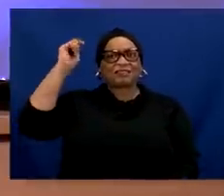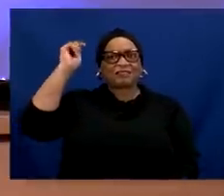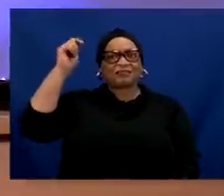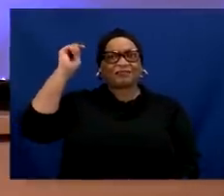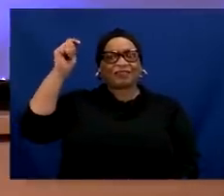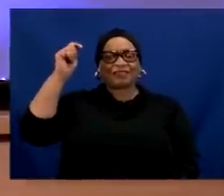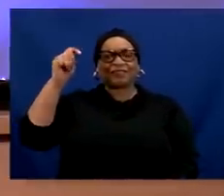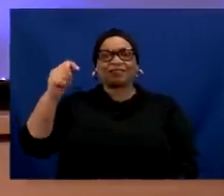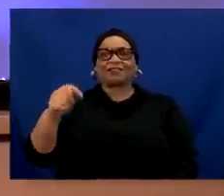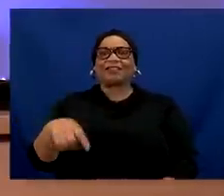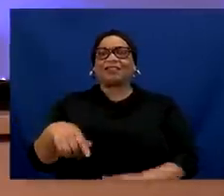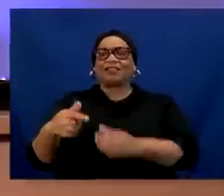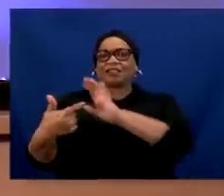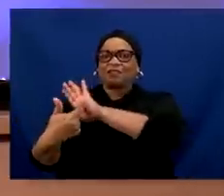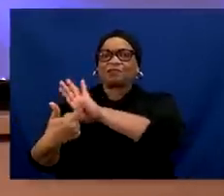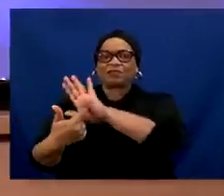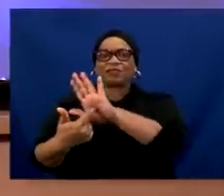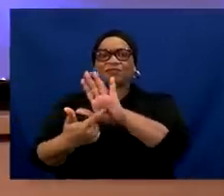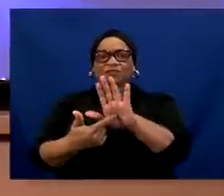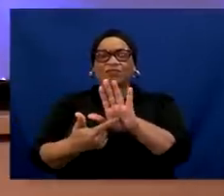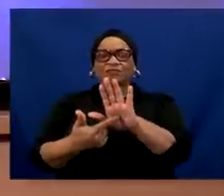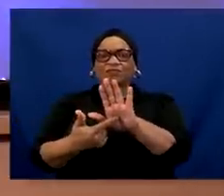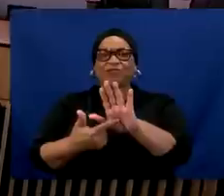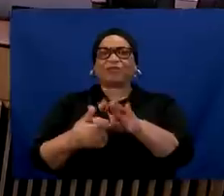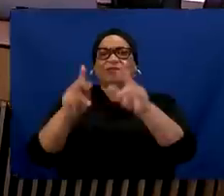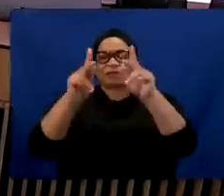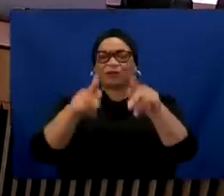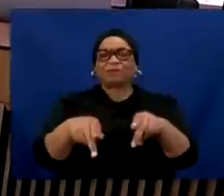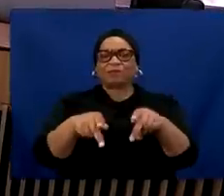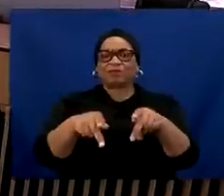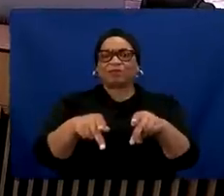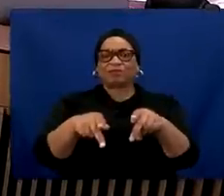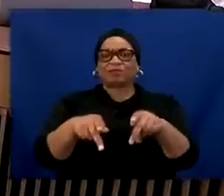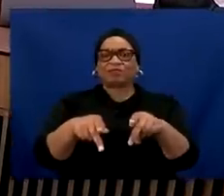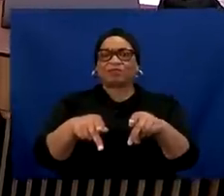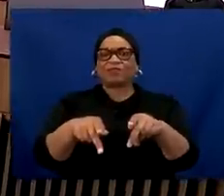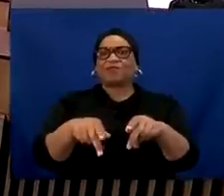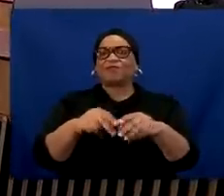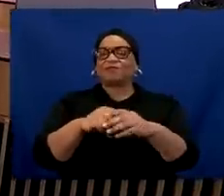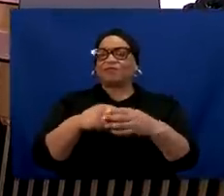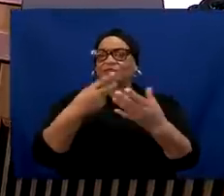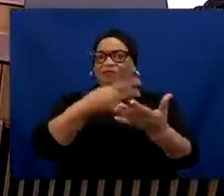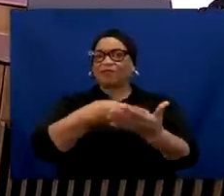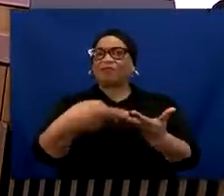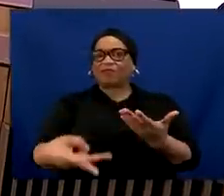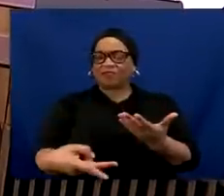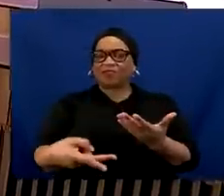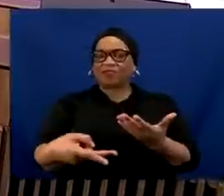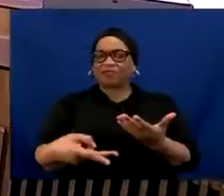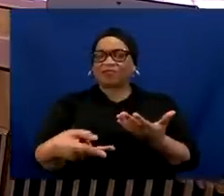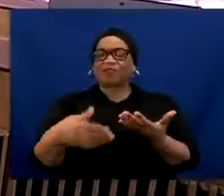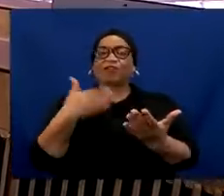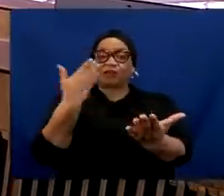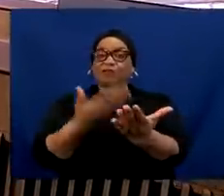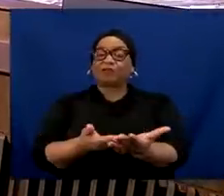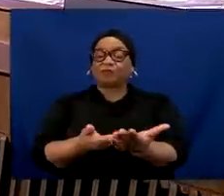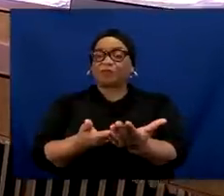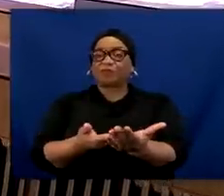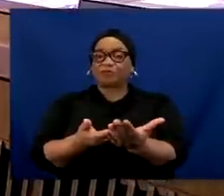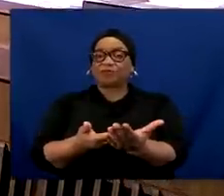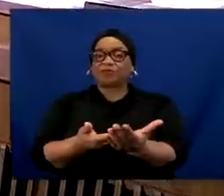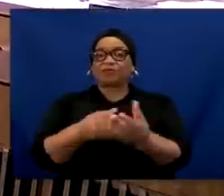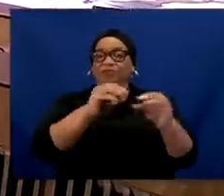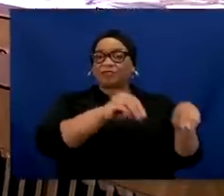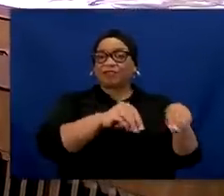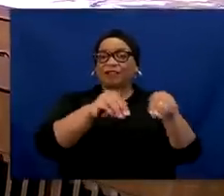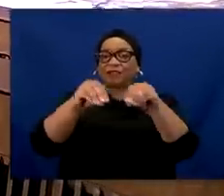He'll give you a glimpse of somebody who bounced back from moral failure to prove to you he'll take you,